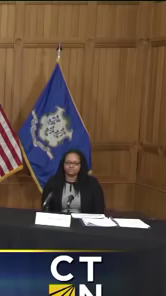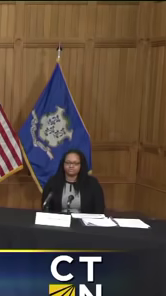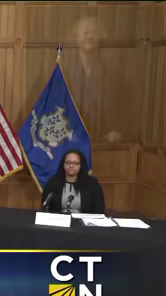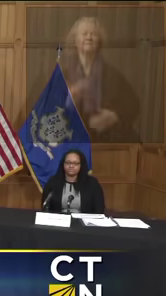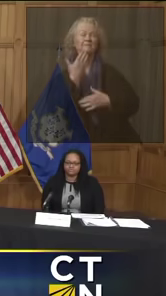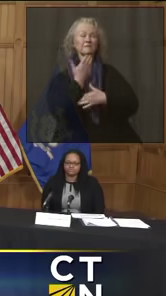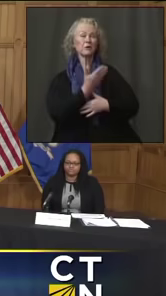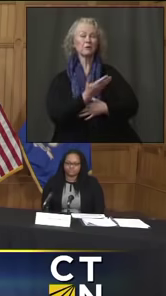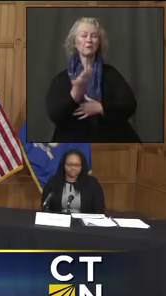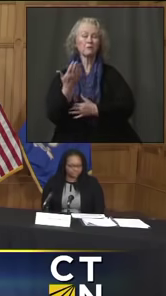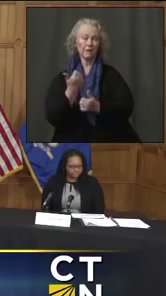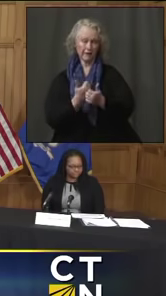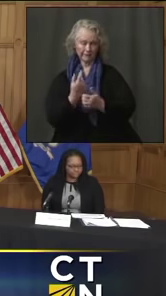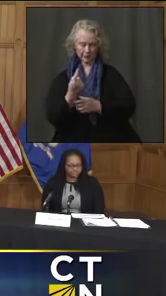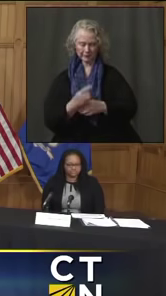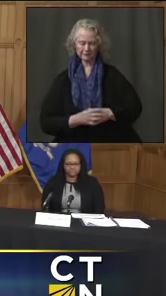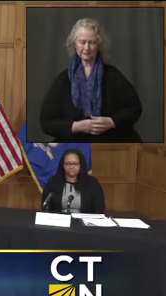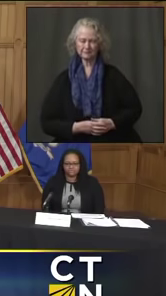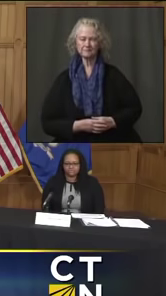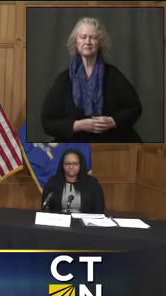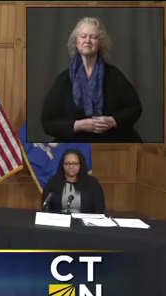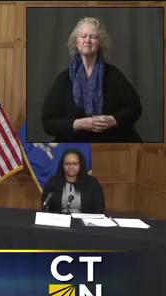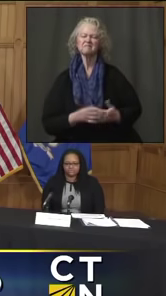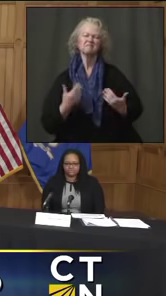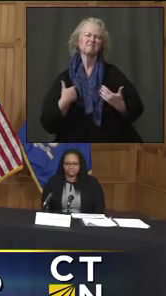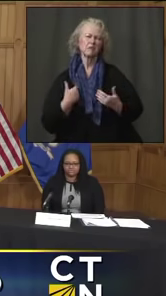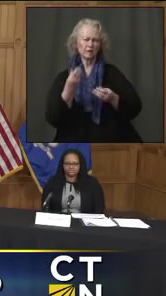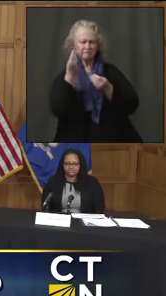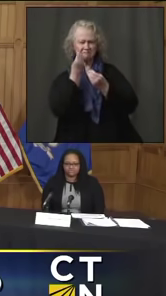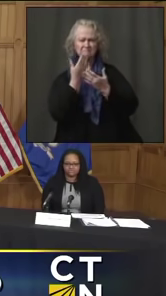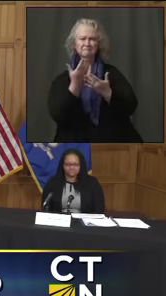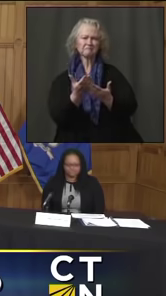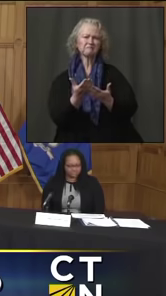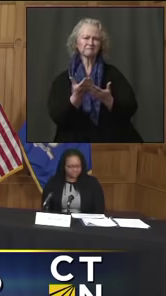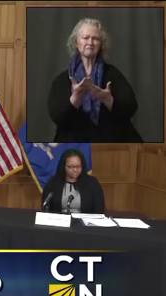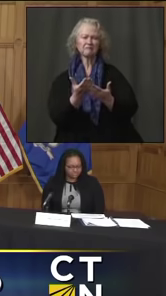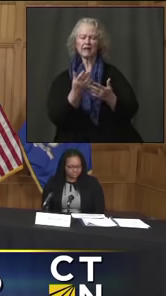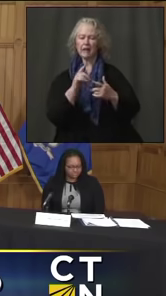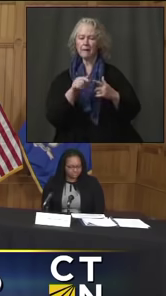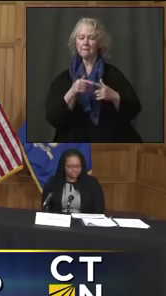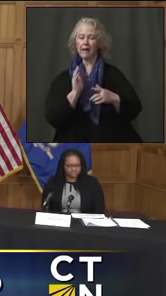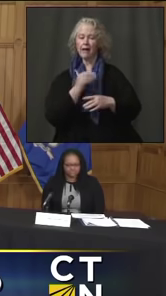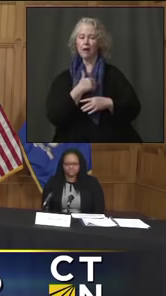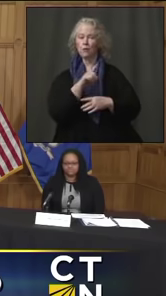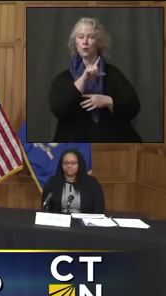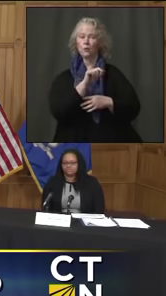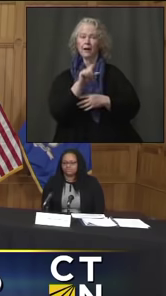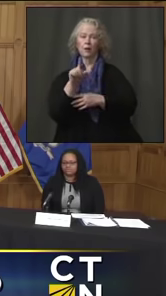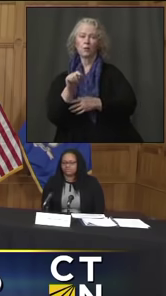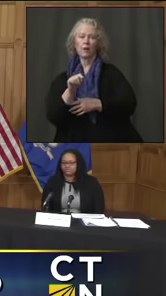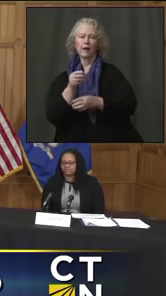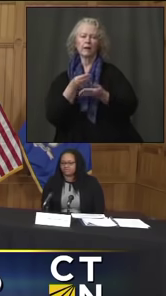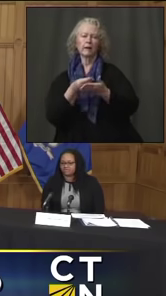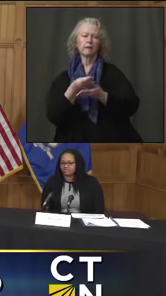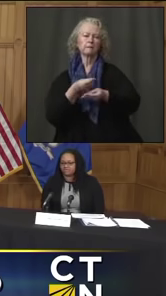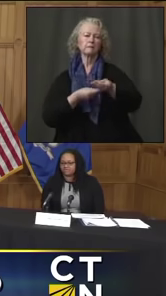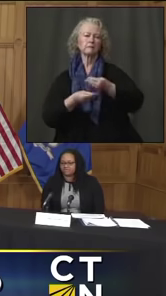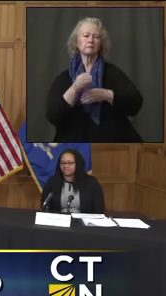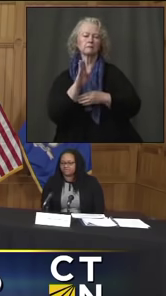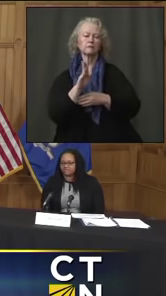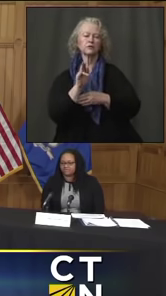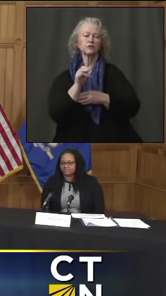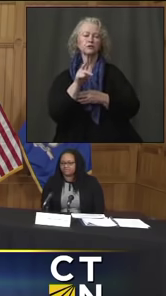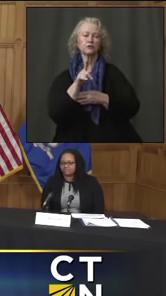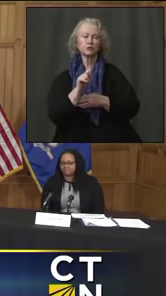All right, good morning, everybody. Want to give you an update on our 2020 budget, which fiscal year ends